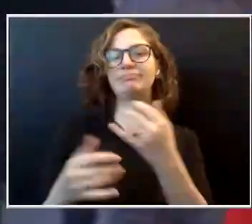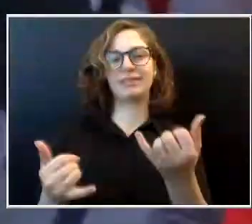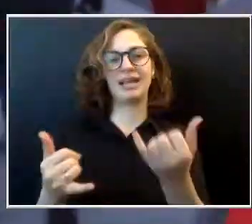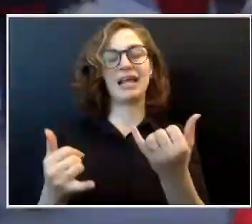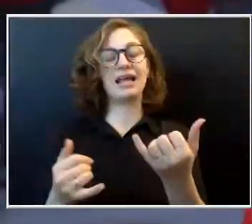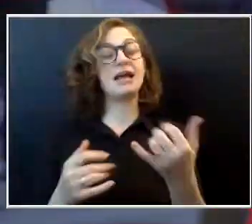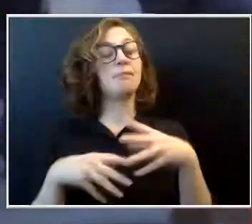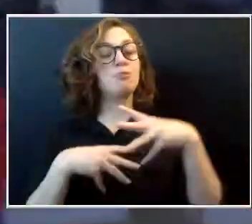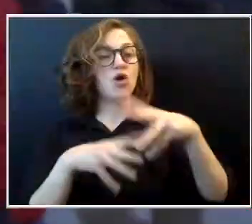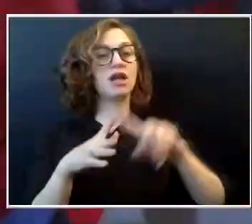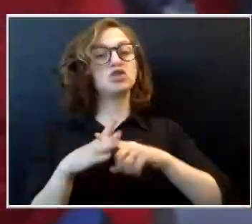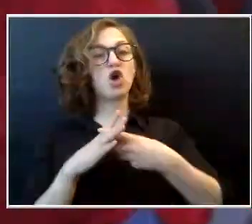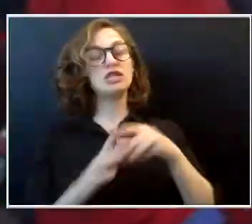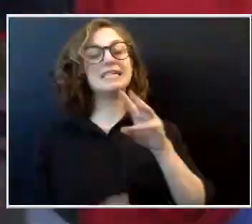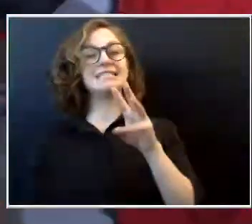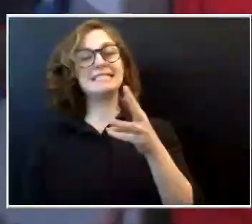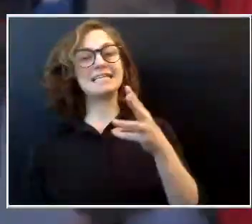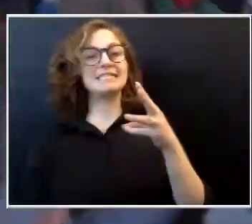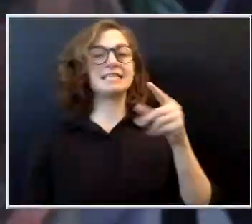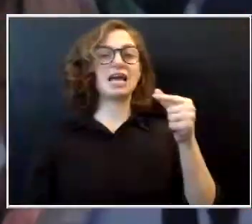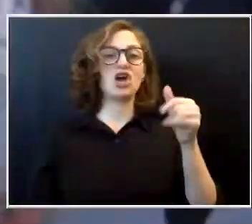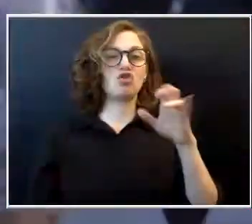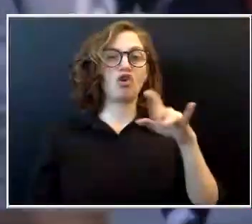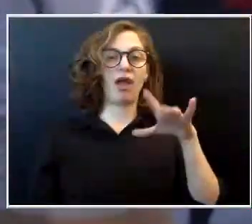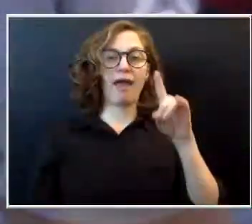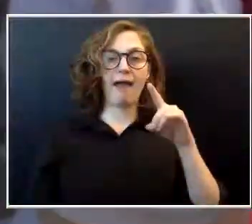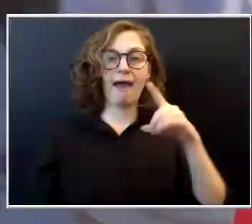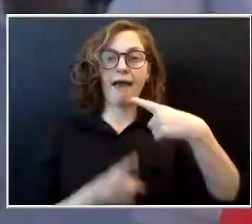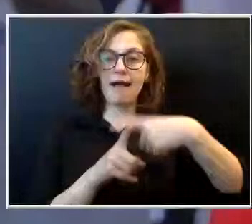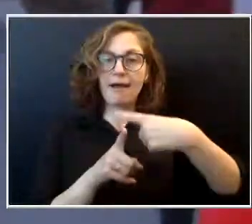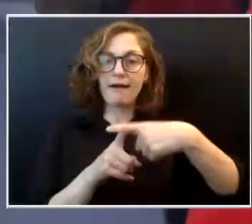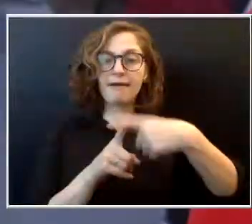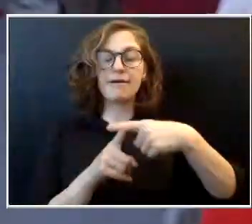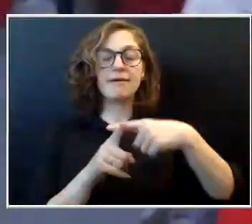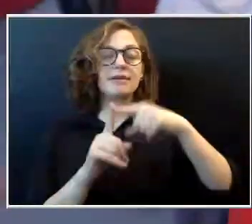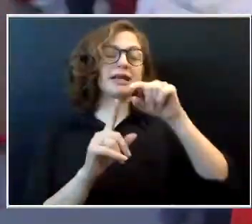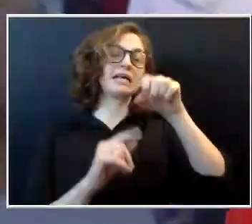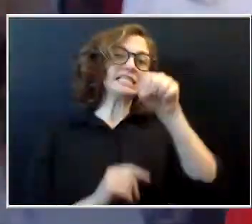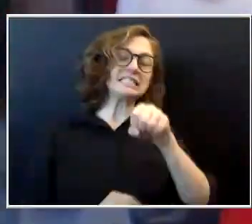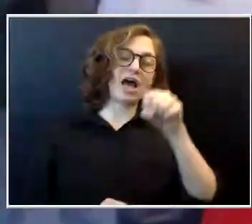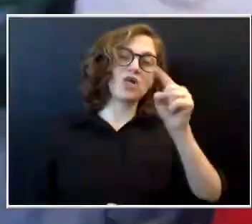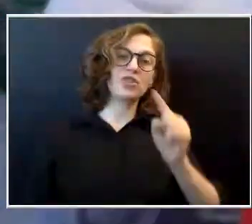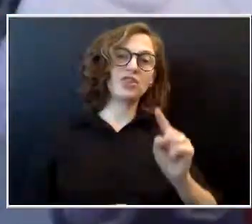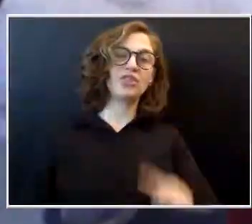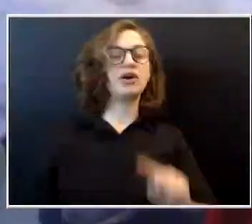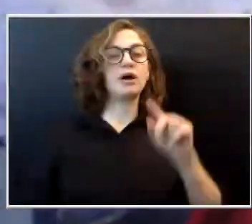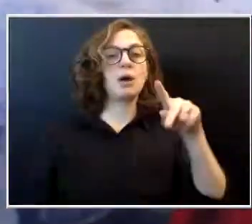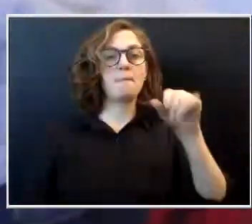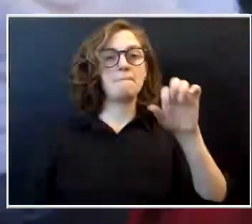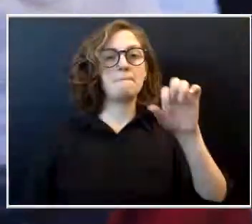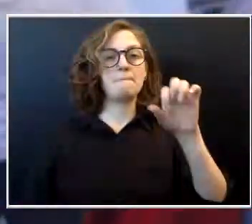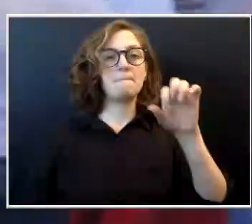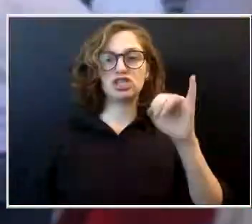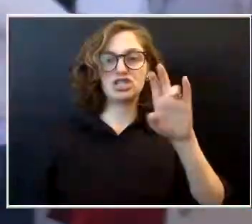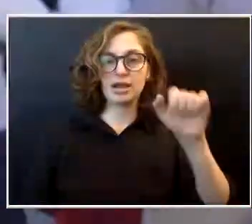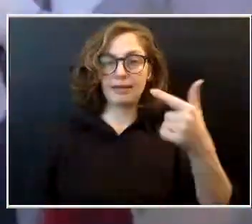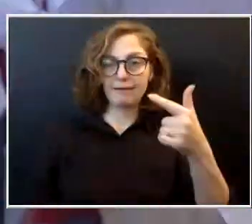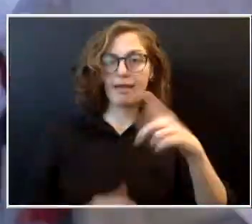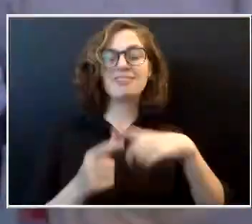will come south through to Pershing Road and then wrap up right here at Union Station. And